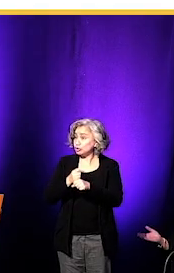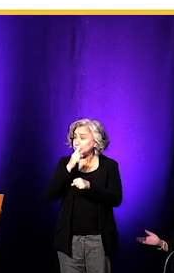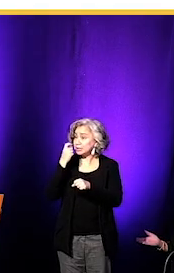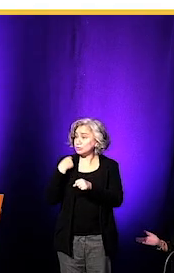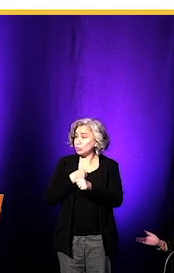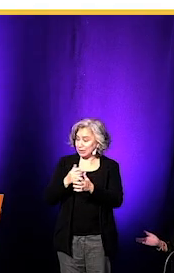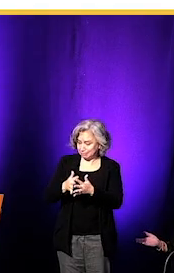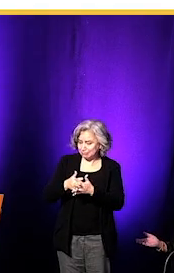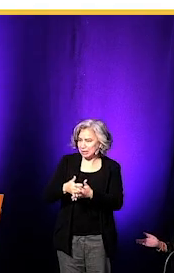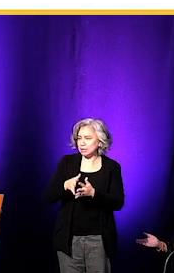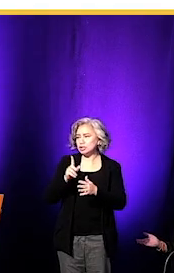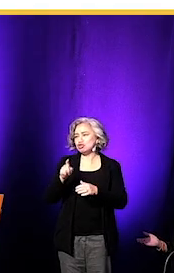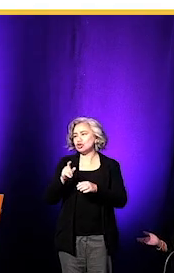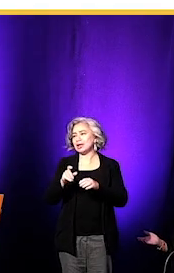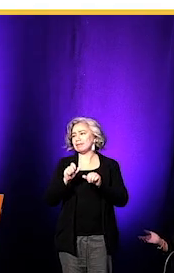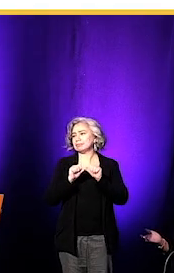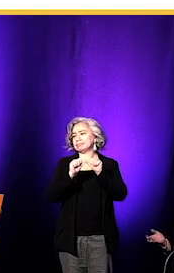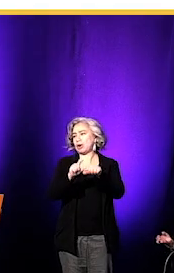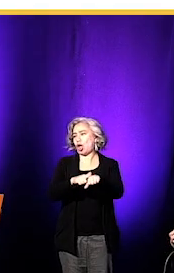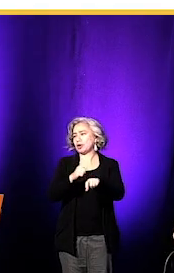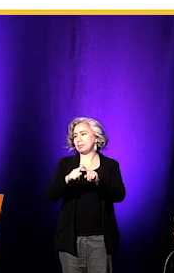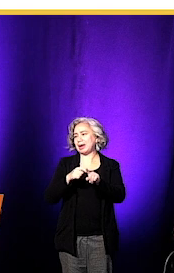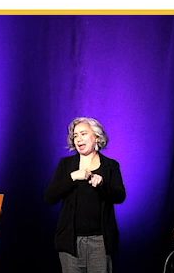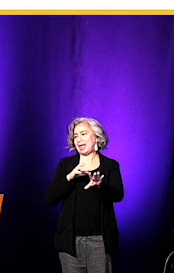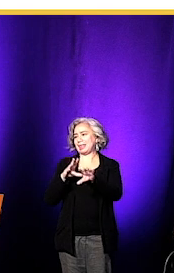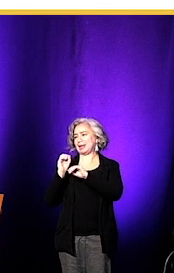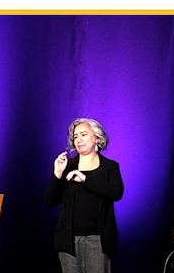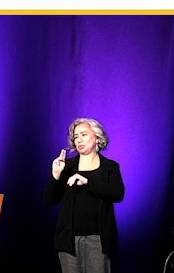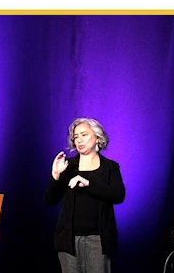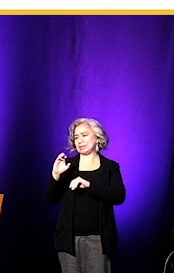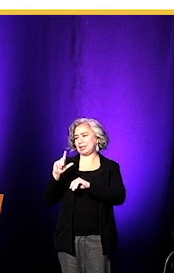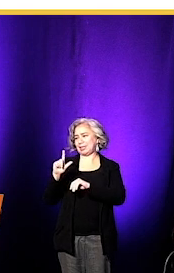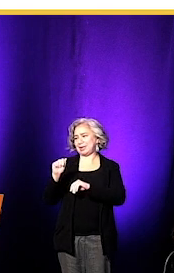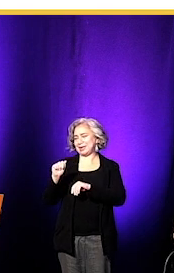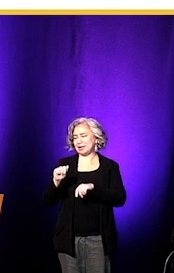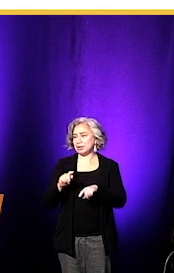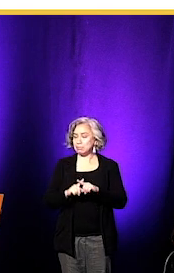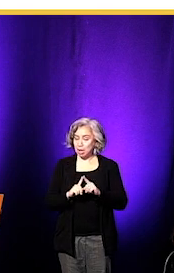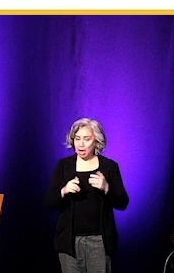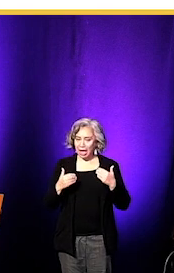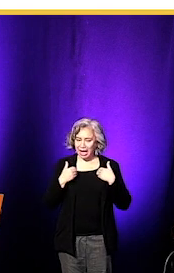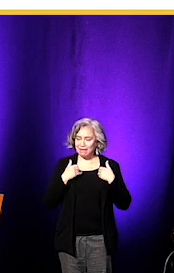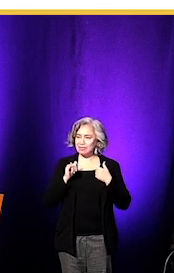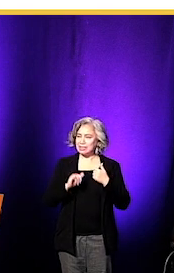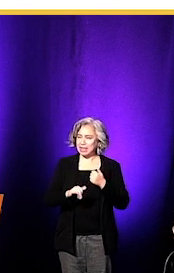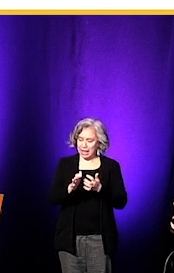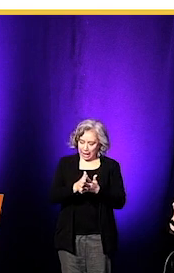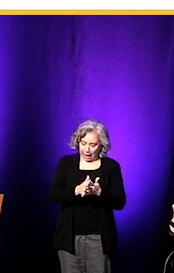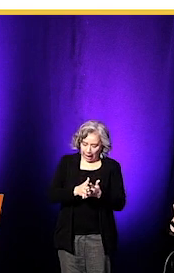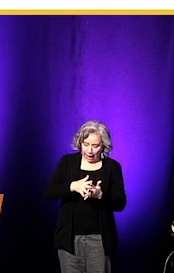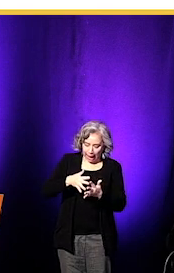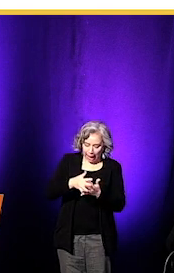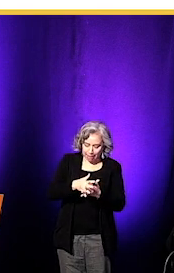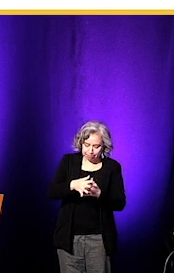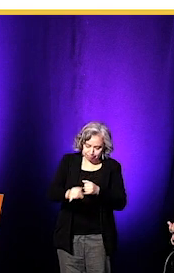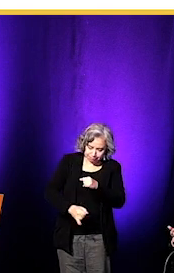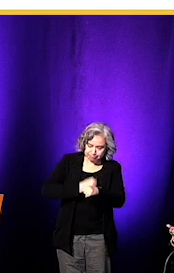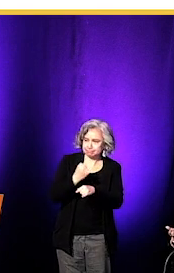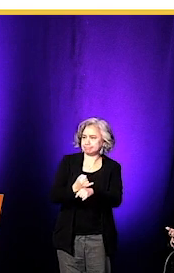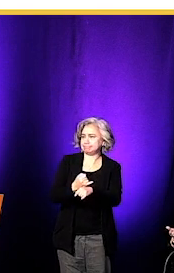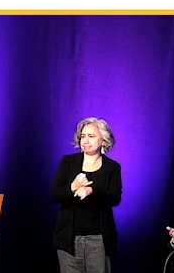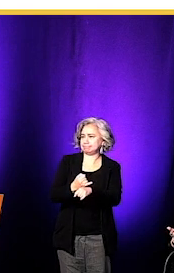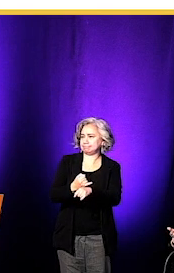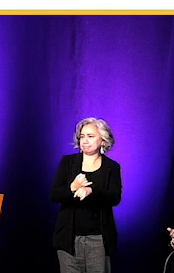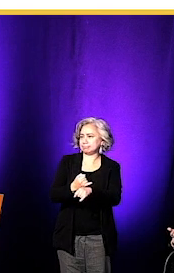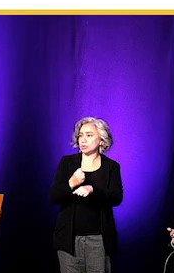lasted longer, except I left UCLA, right? This institutionalization was part of and I didn't get to talk about